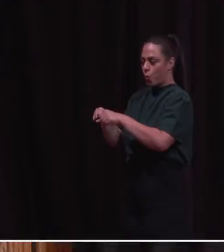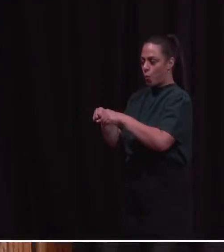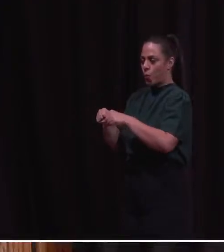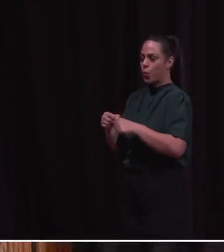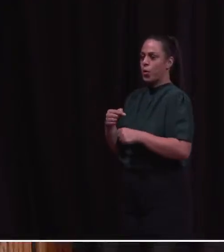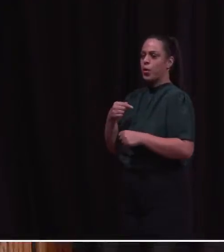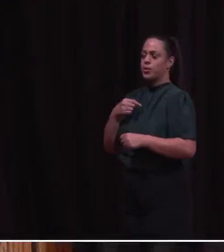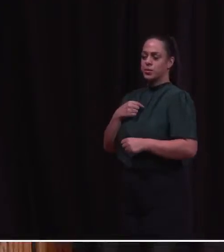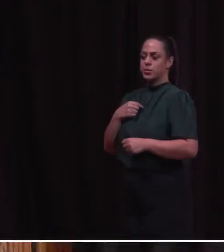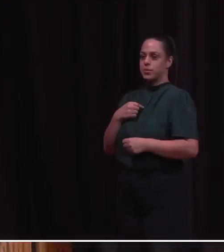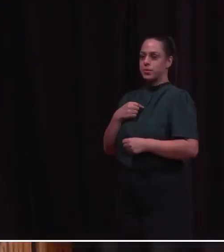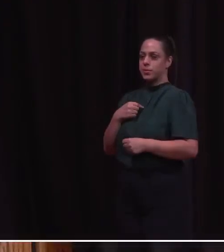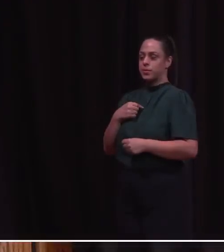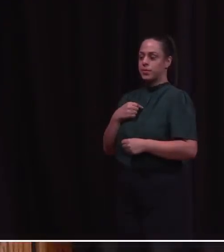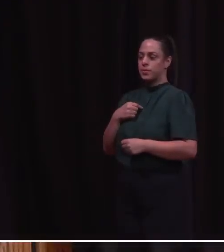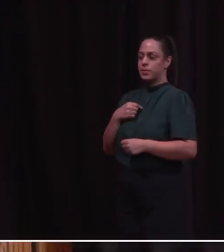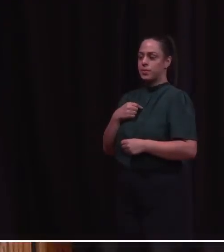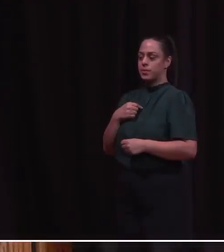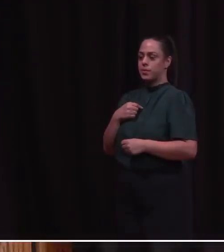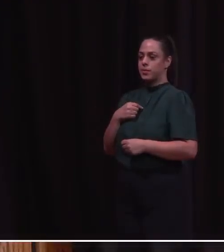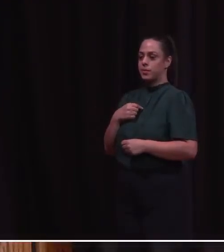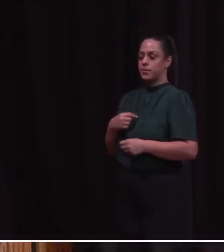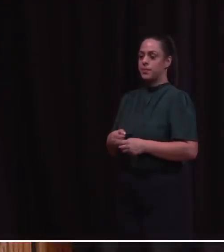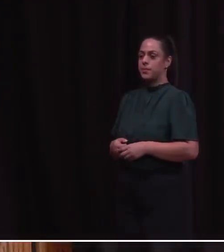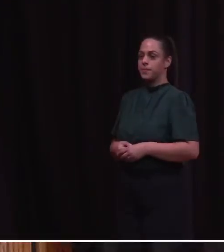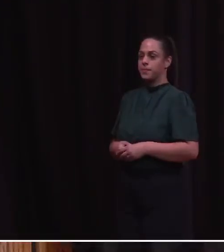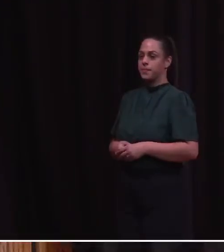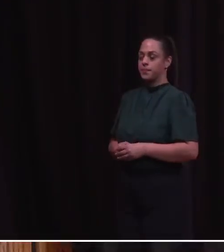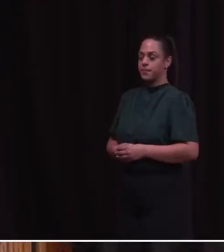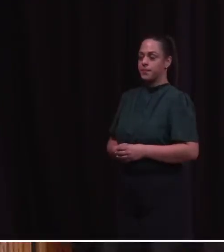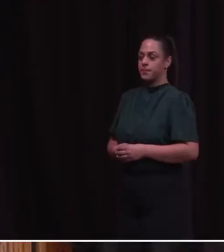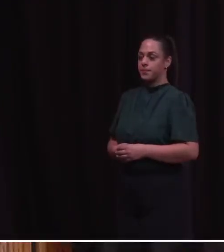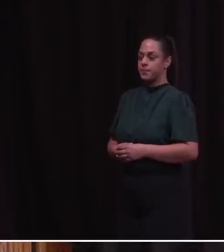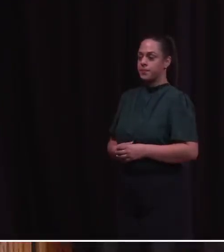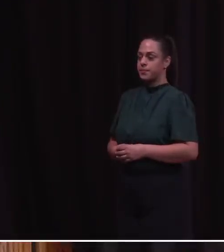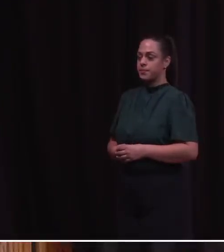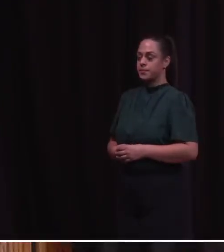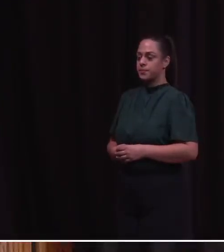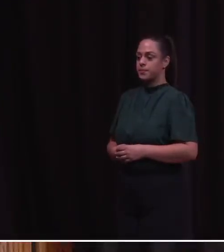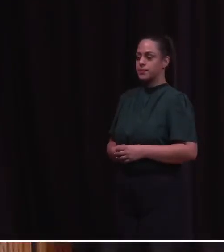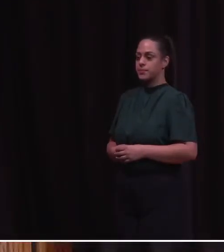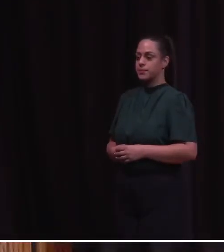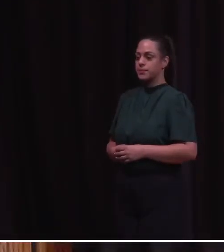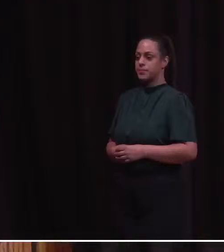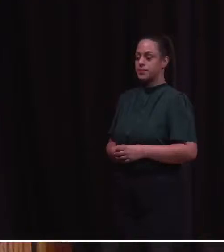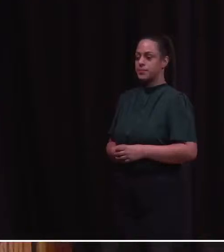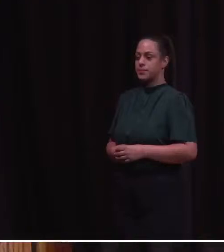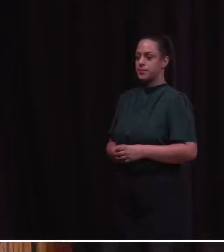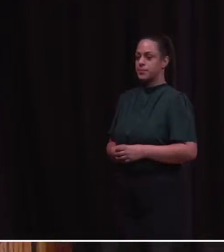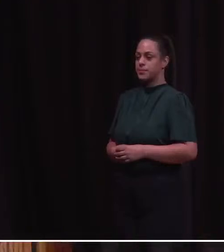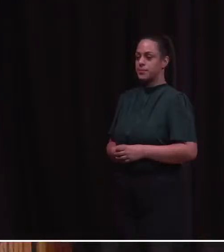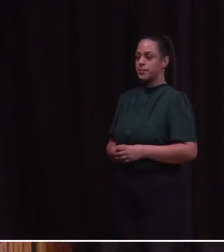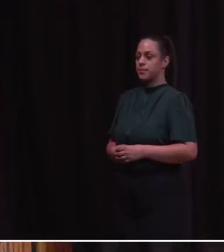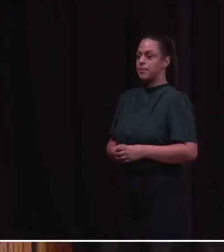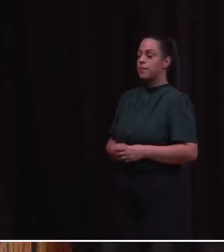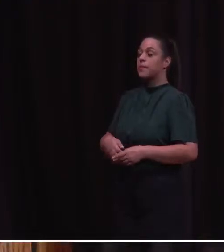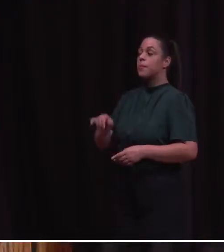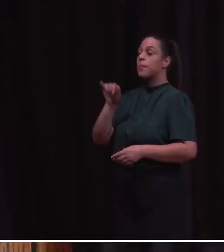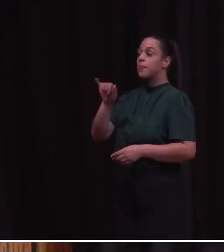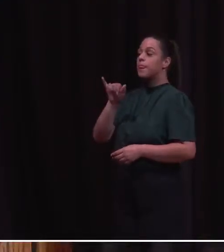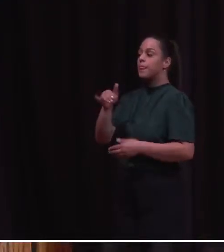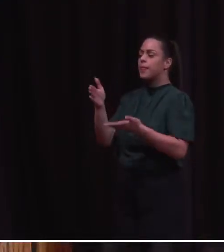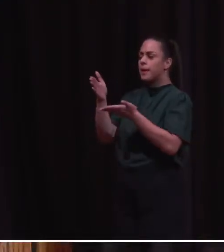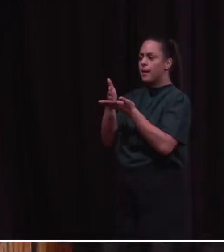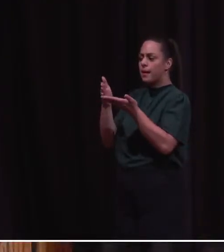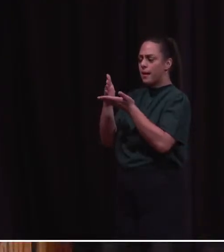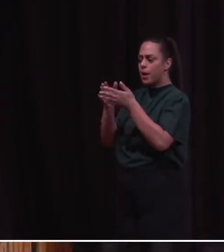Osun is an important Orisha in my Yoruba tradition, one of the founders